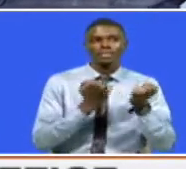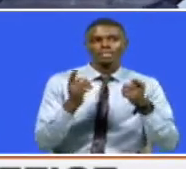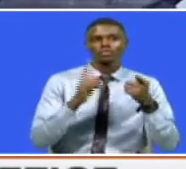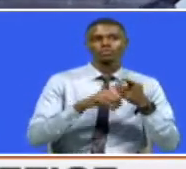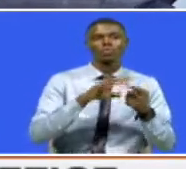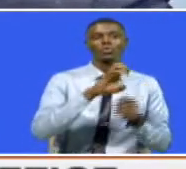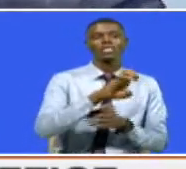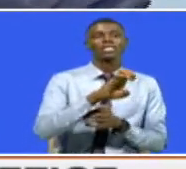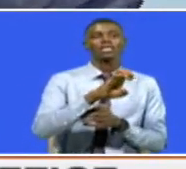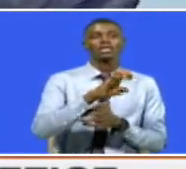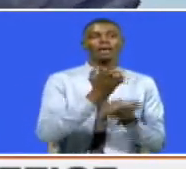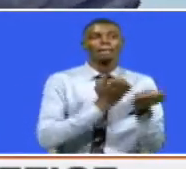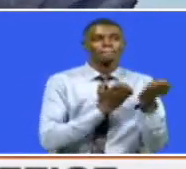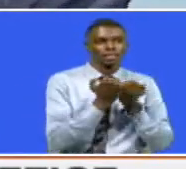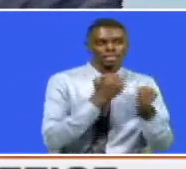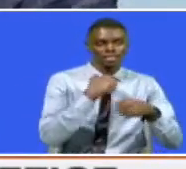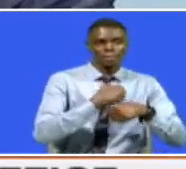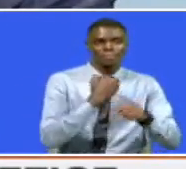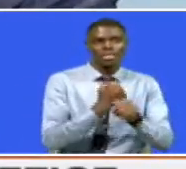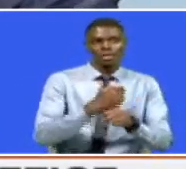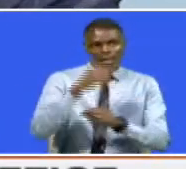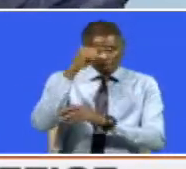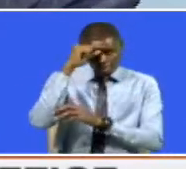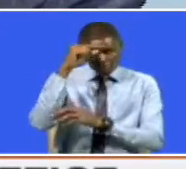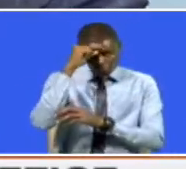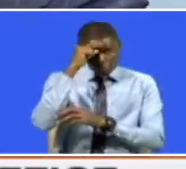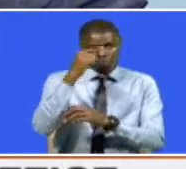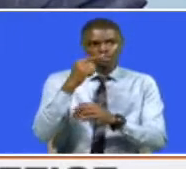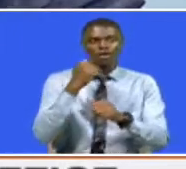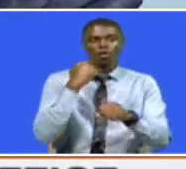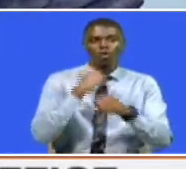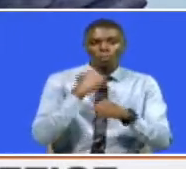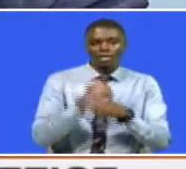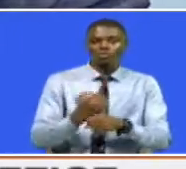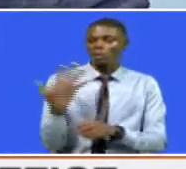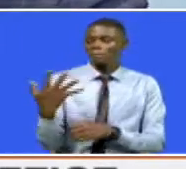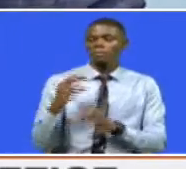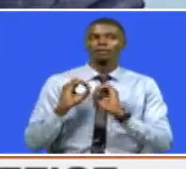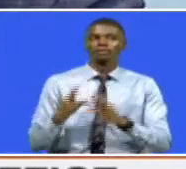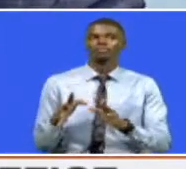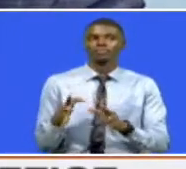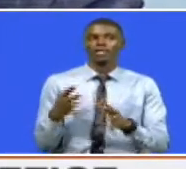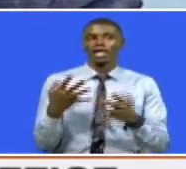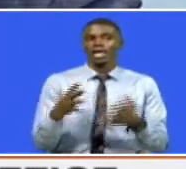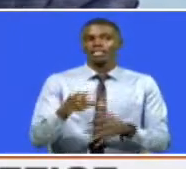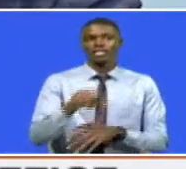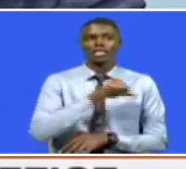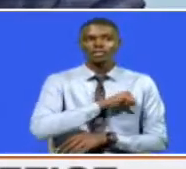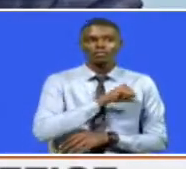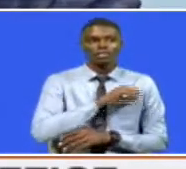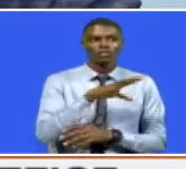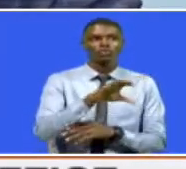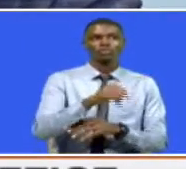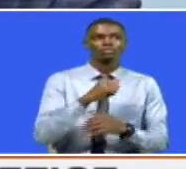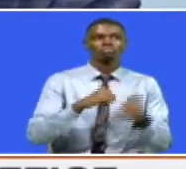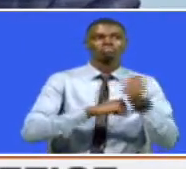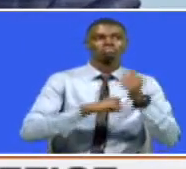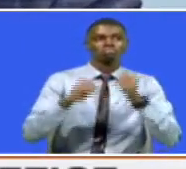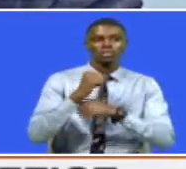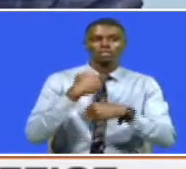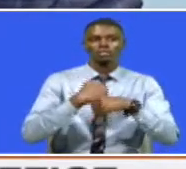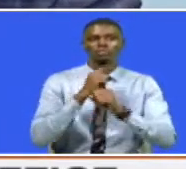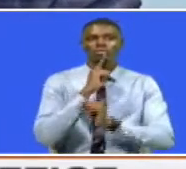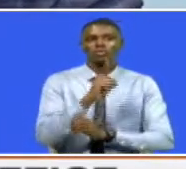e-commerce. Make government operations paperless. We can also leverage on the existing infrastructure to ensure